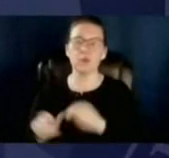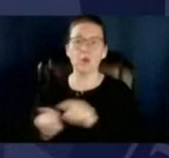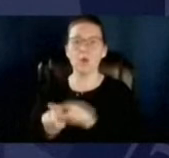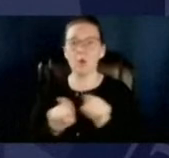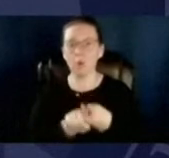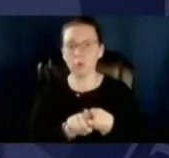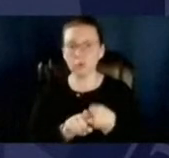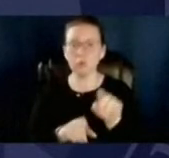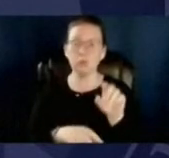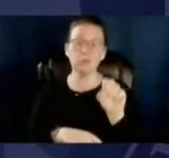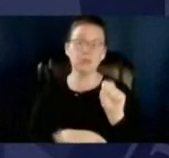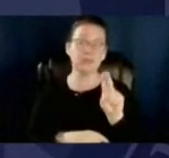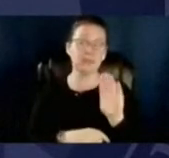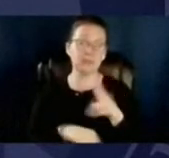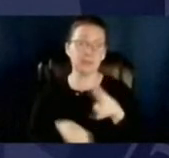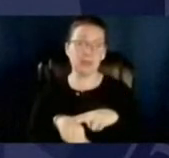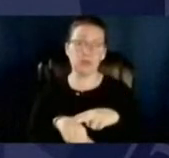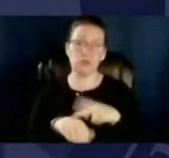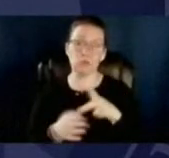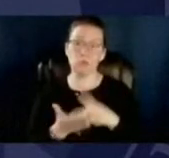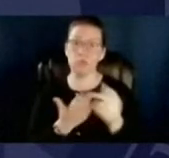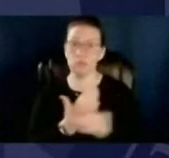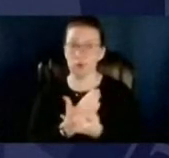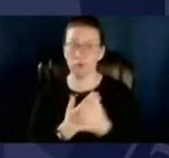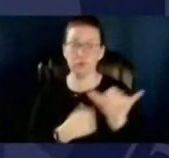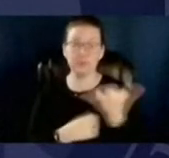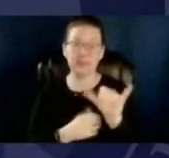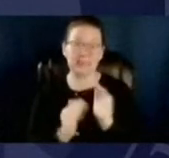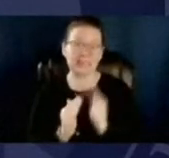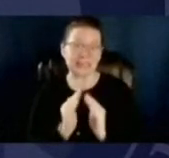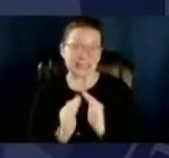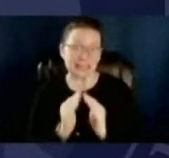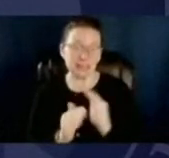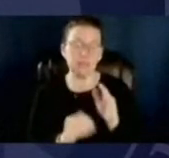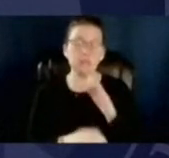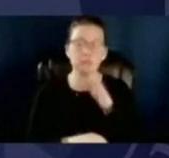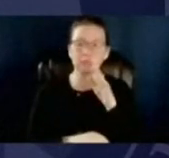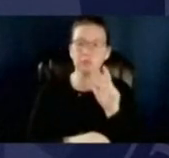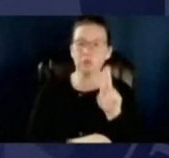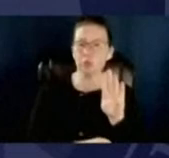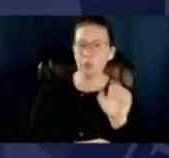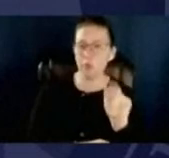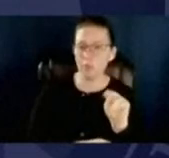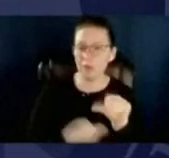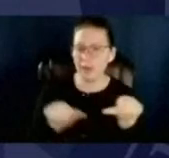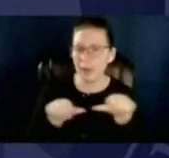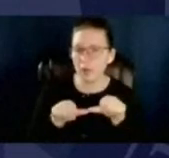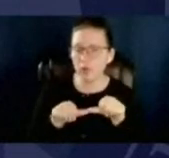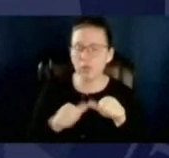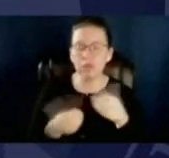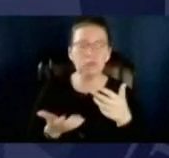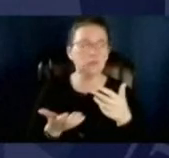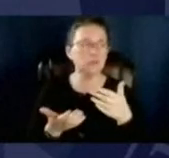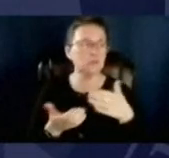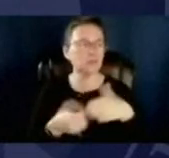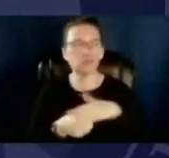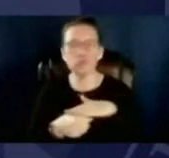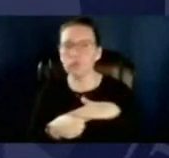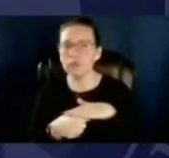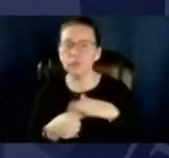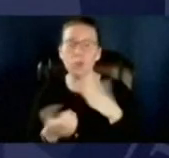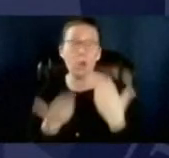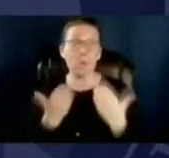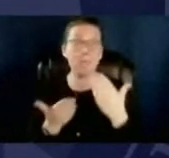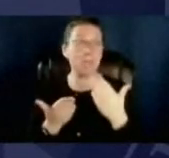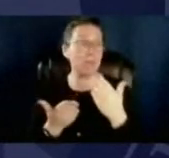subnational projects, for example, at the level of cities or urban areas, or regional or supranational